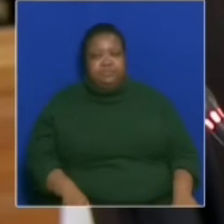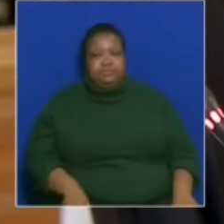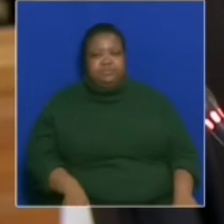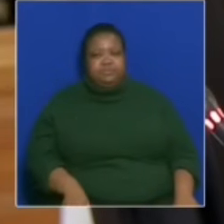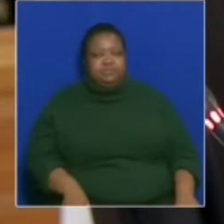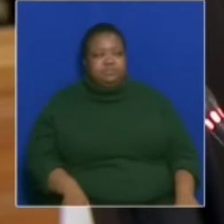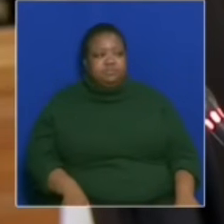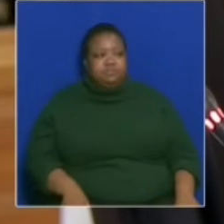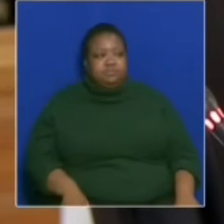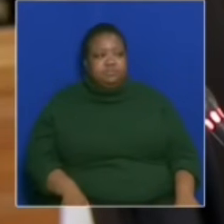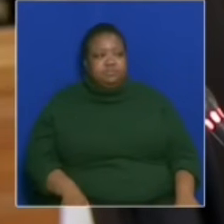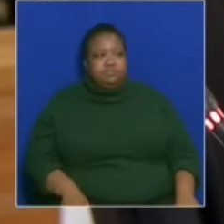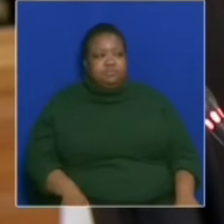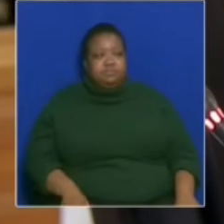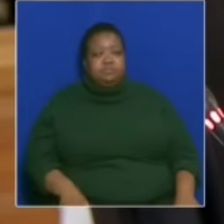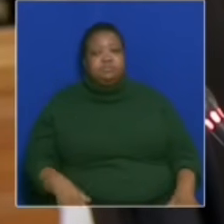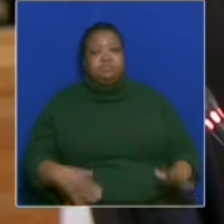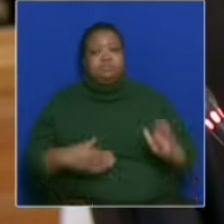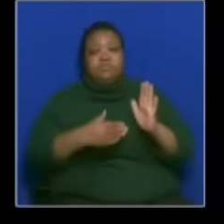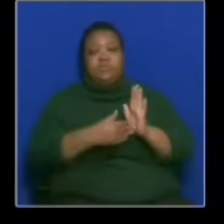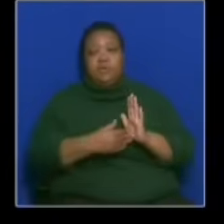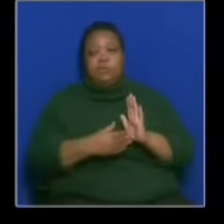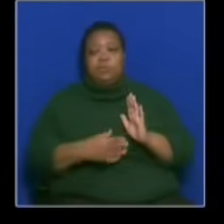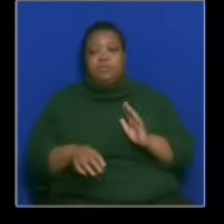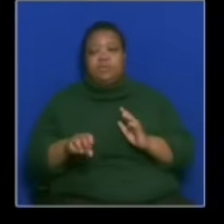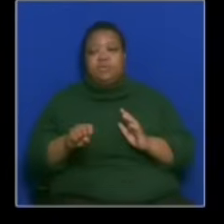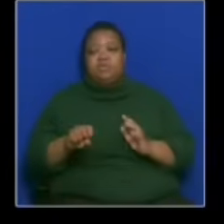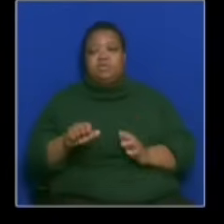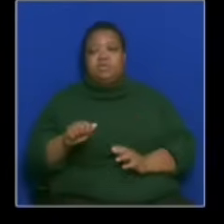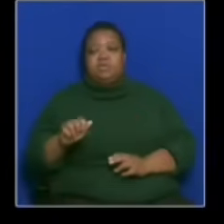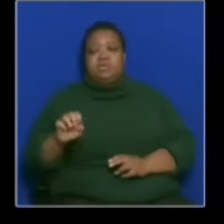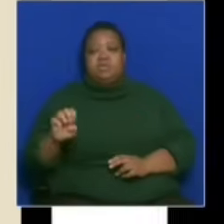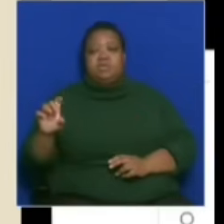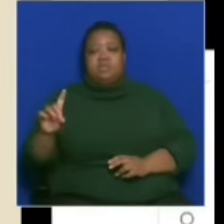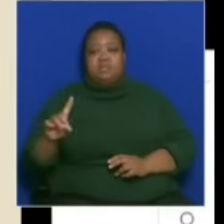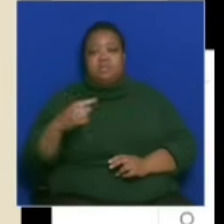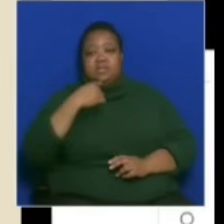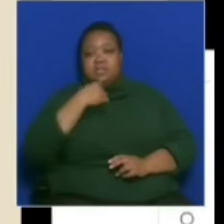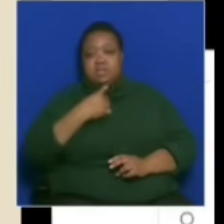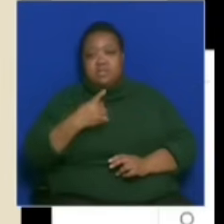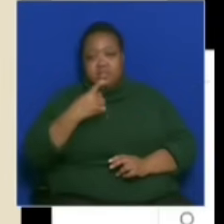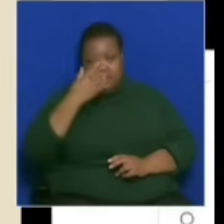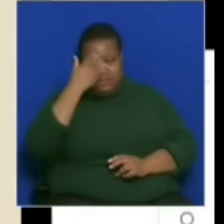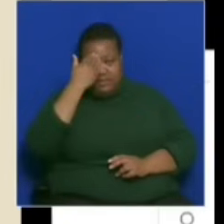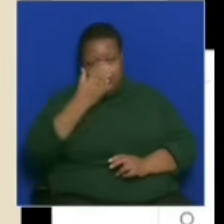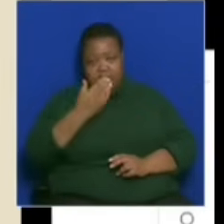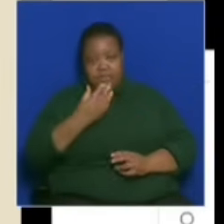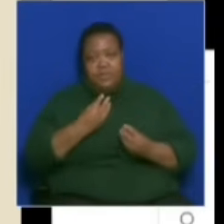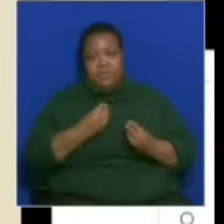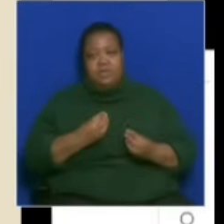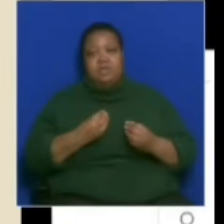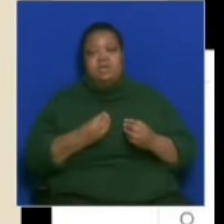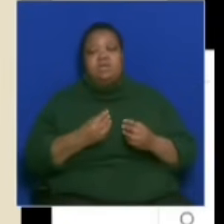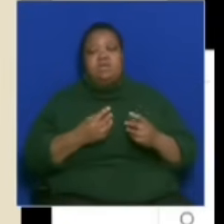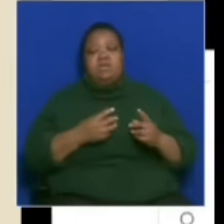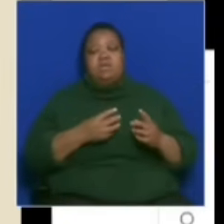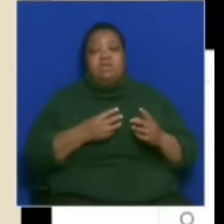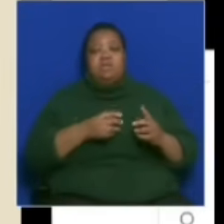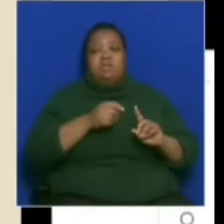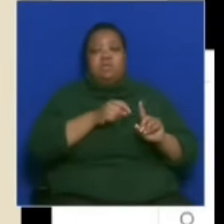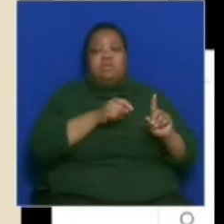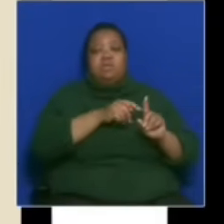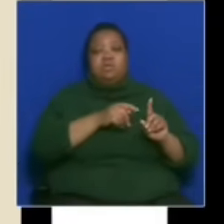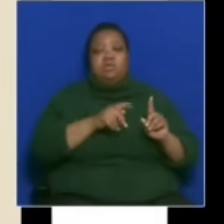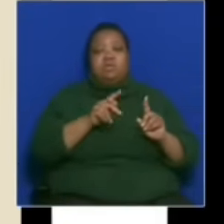And there Mr. Sayed says, Slam, do you have anyone at Komatipoort, the border between